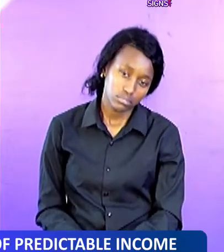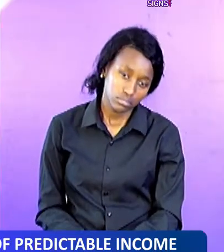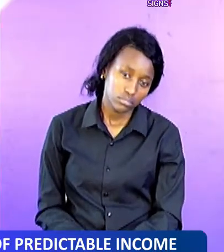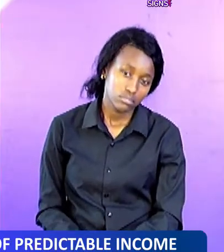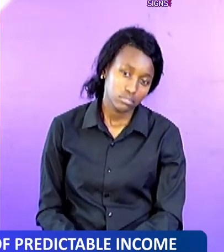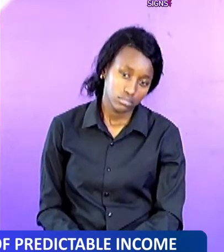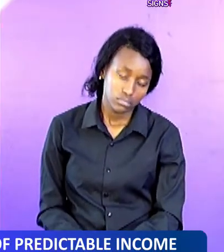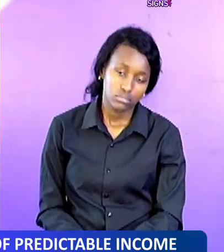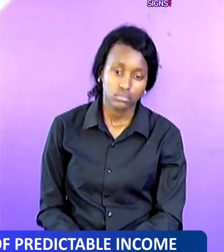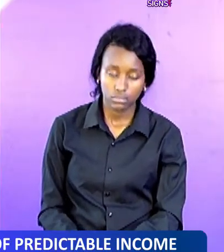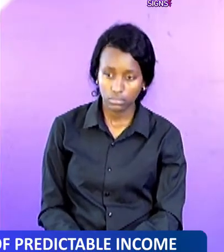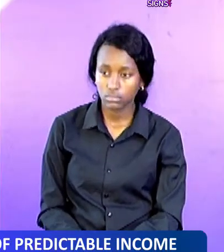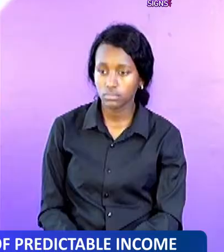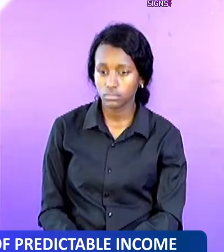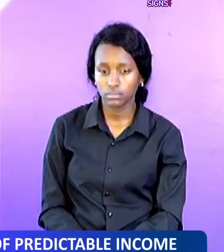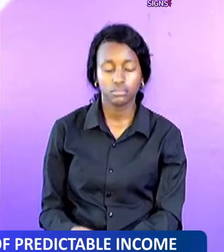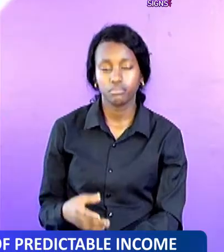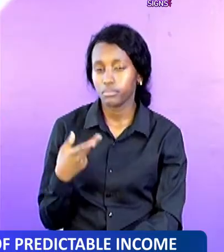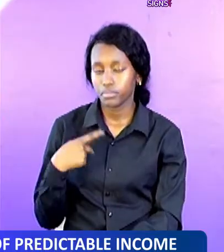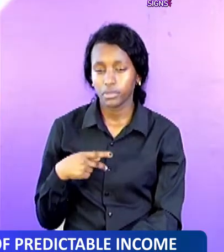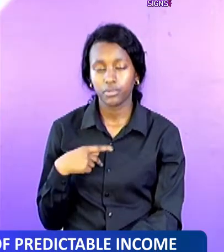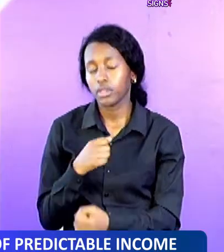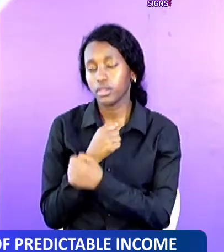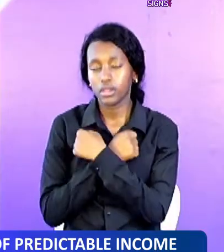loves a nice love story, isn't you?